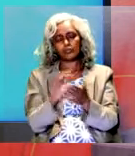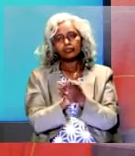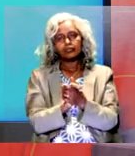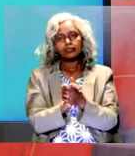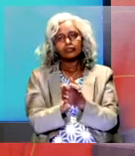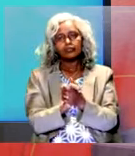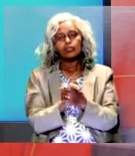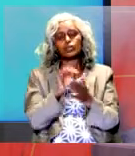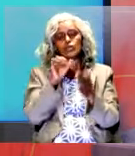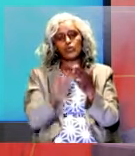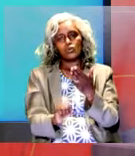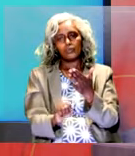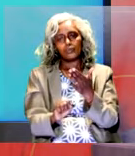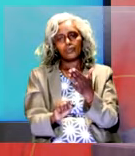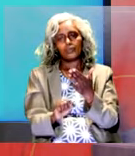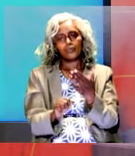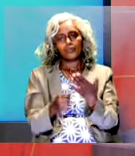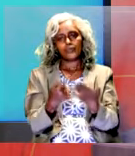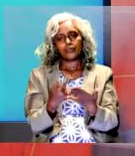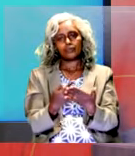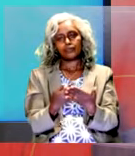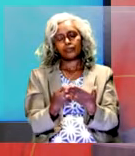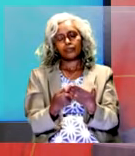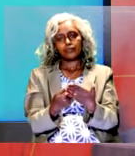2. So